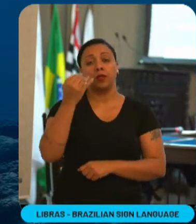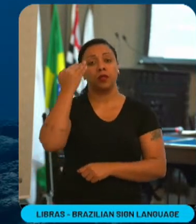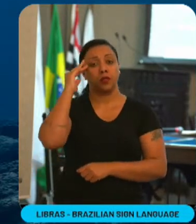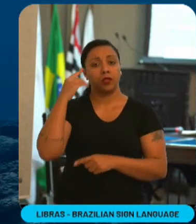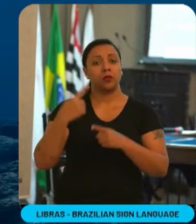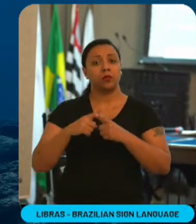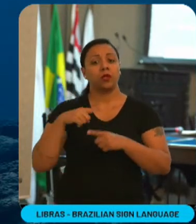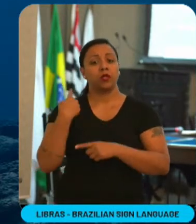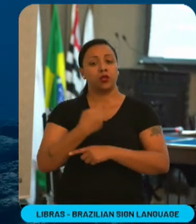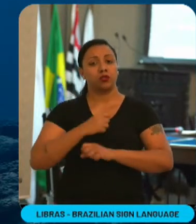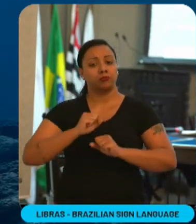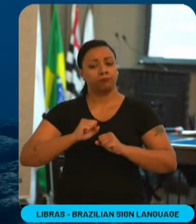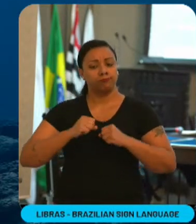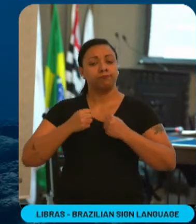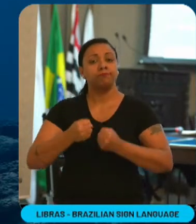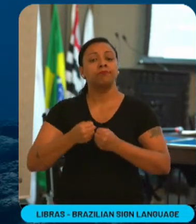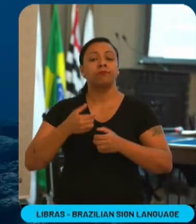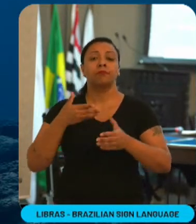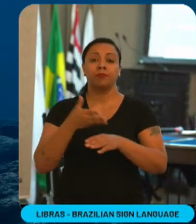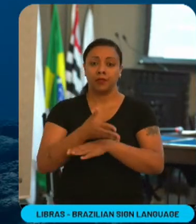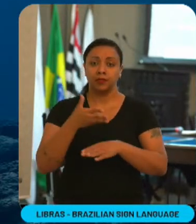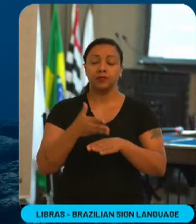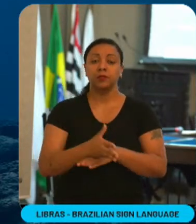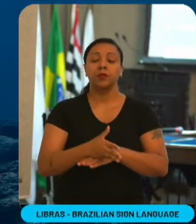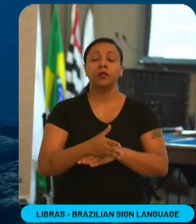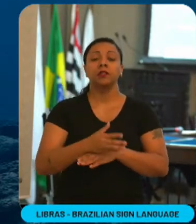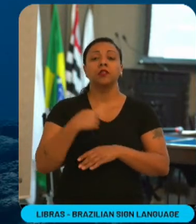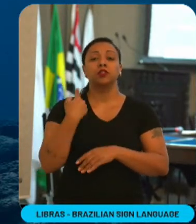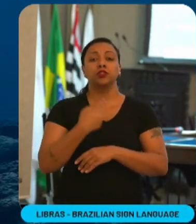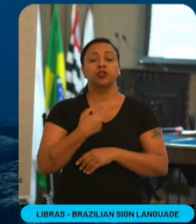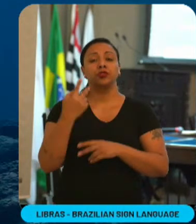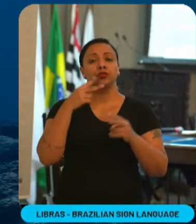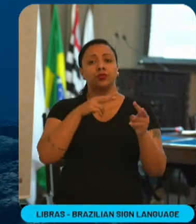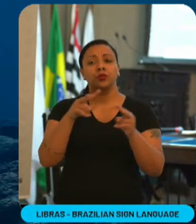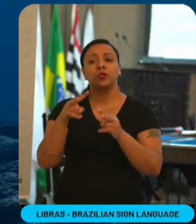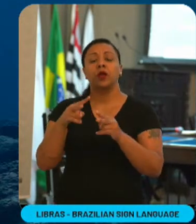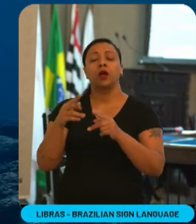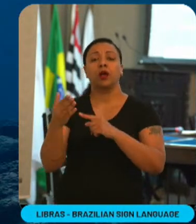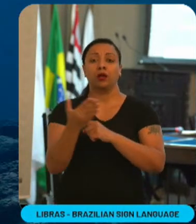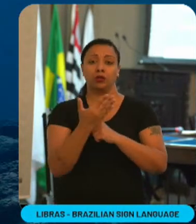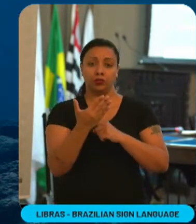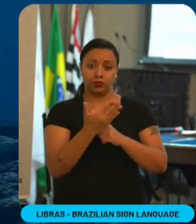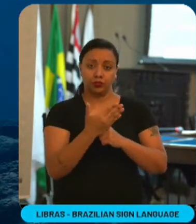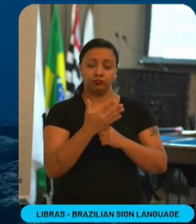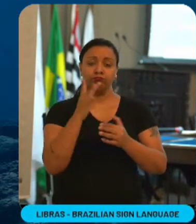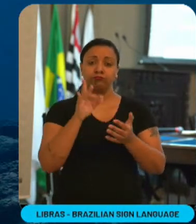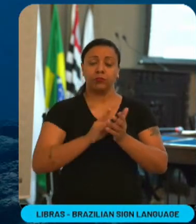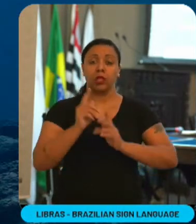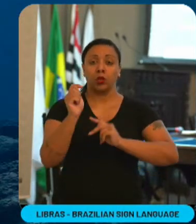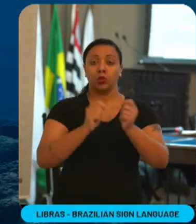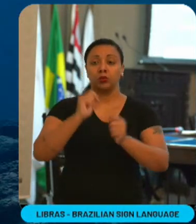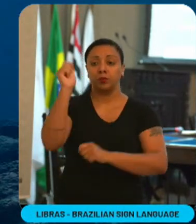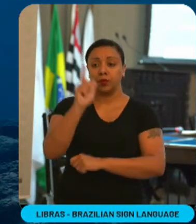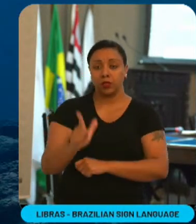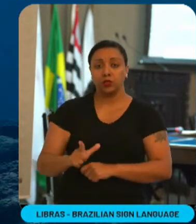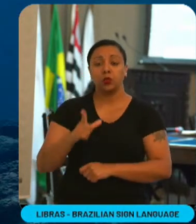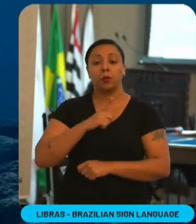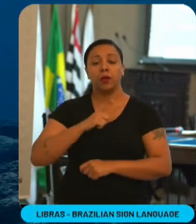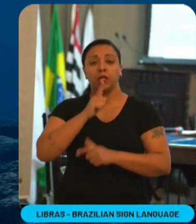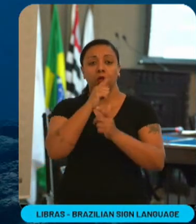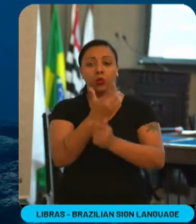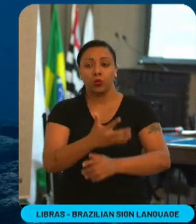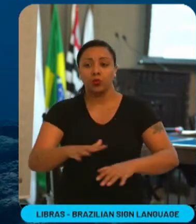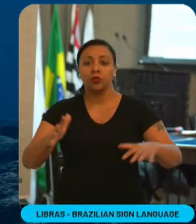of short and long term. So once we're engaged in this decade, it's important to understand that when we